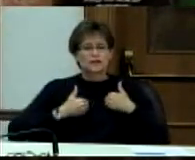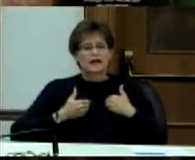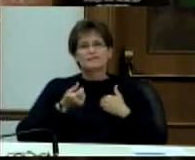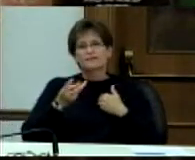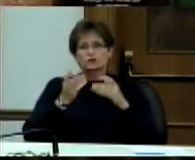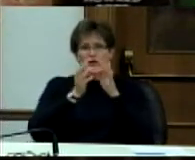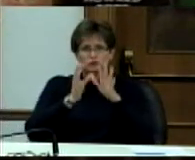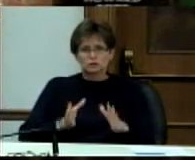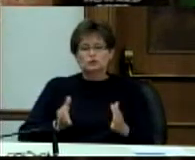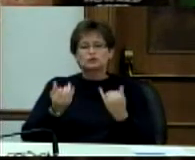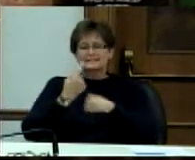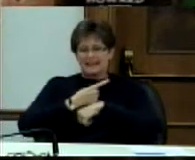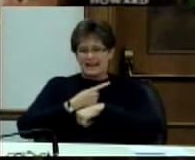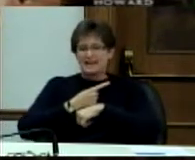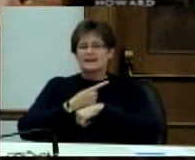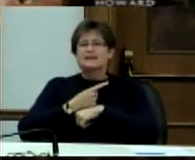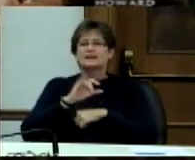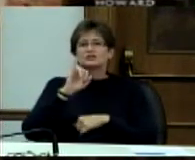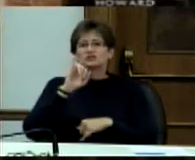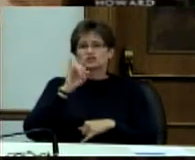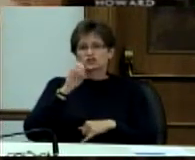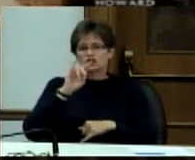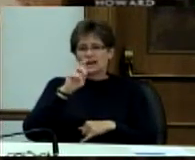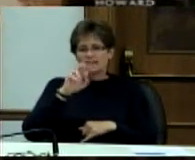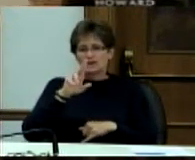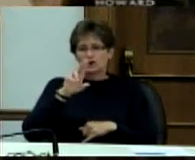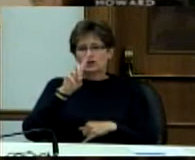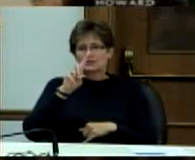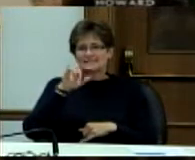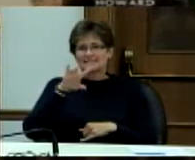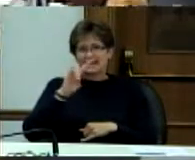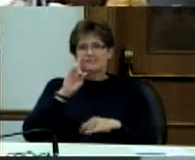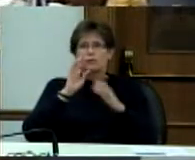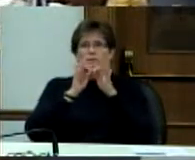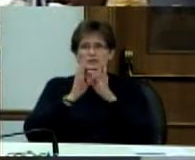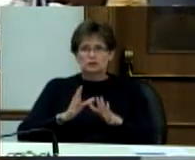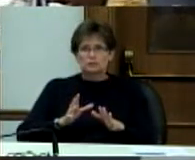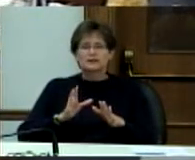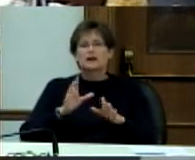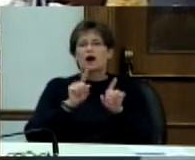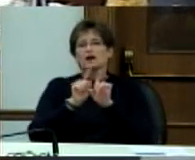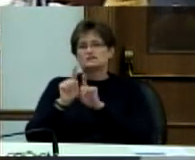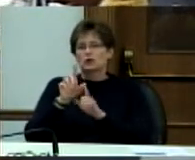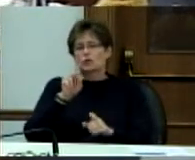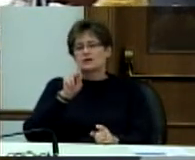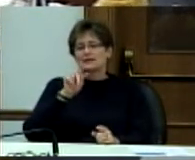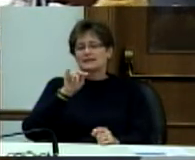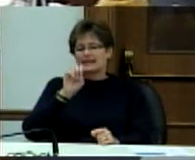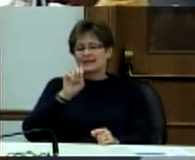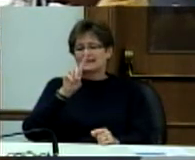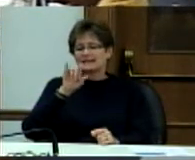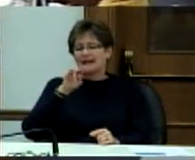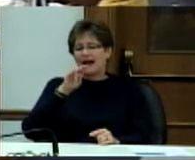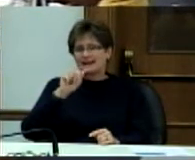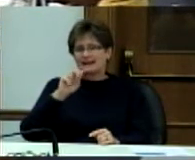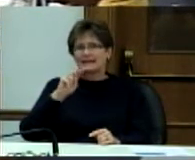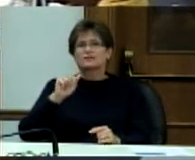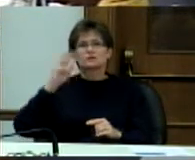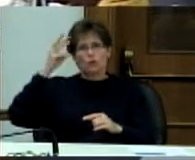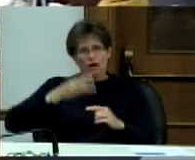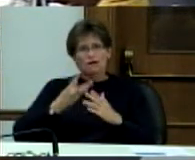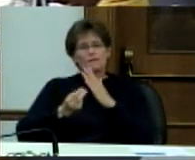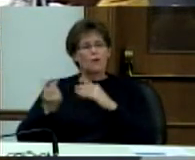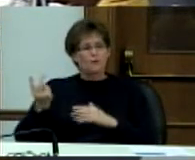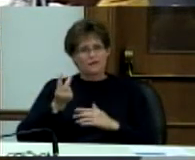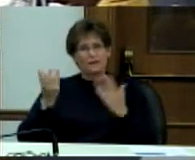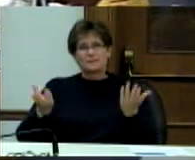too. We do have a couple of interpreters here today. Jennifer David is going to be interpreting for us, as well as Katie Dinan. So